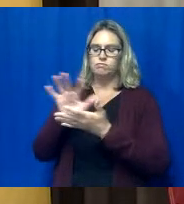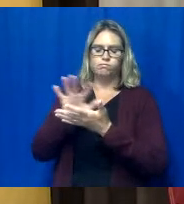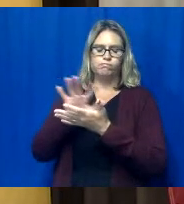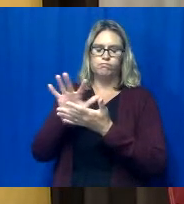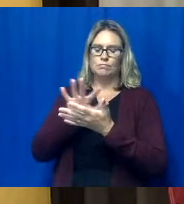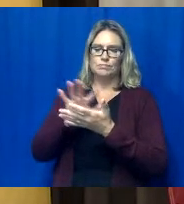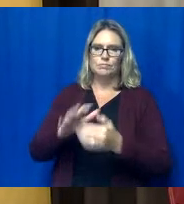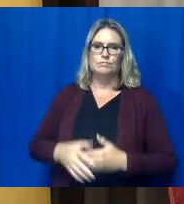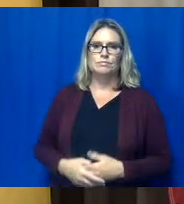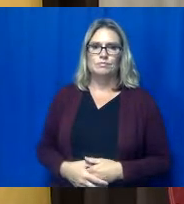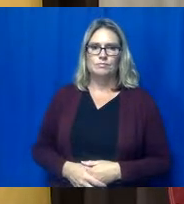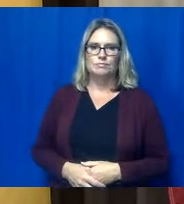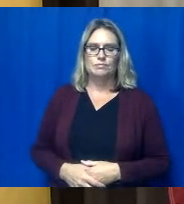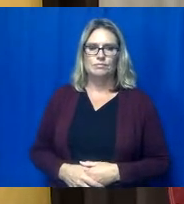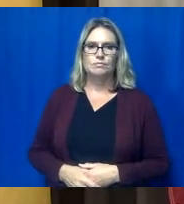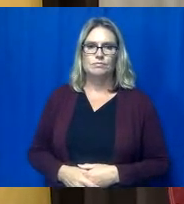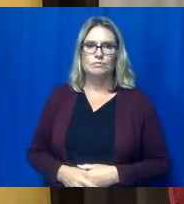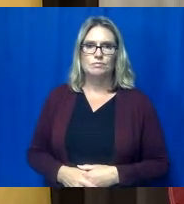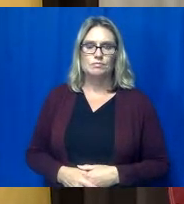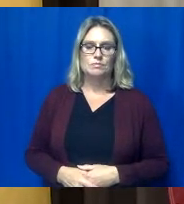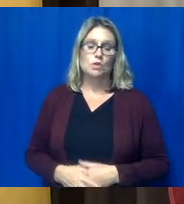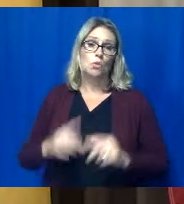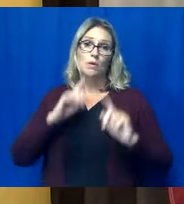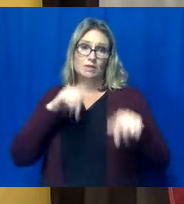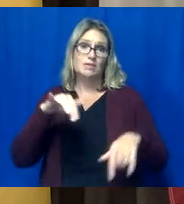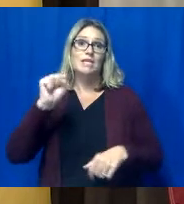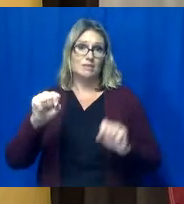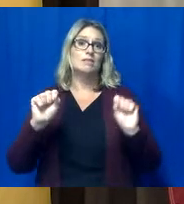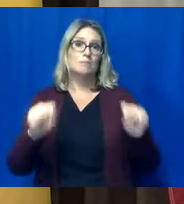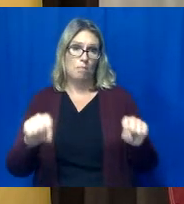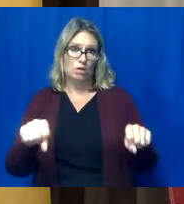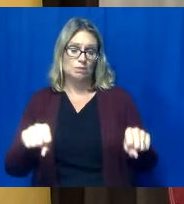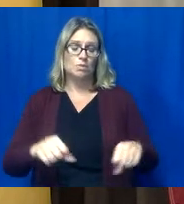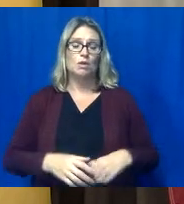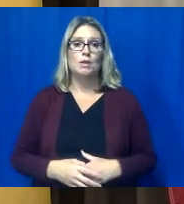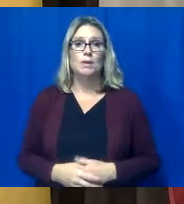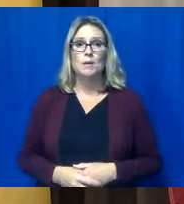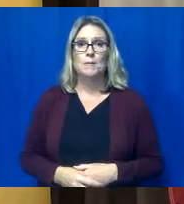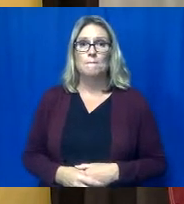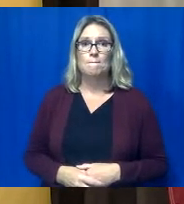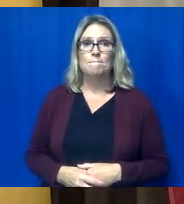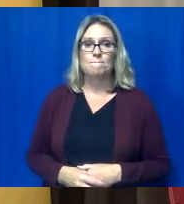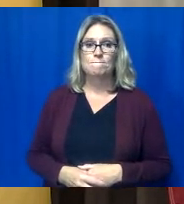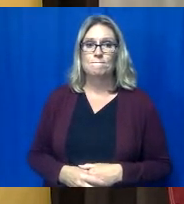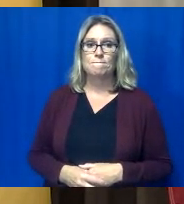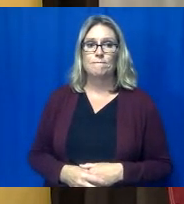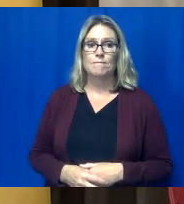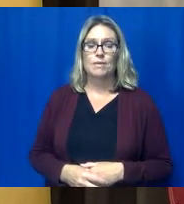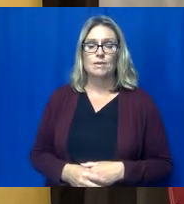Yes, it is a possibility. However, regarding the communication that we do on the